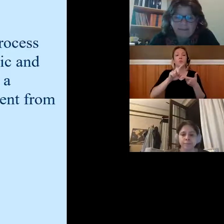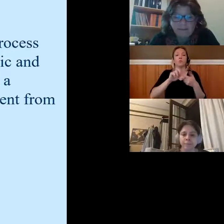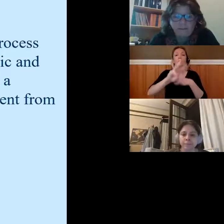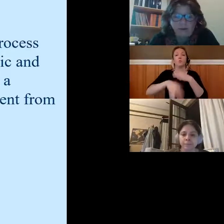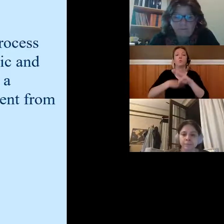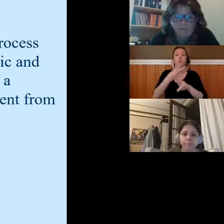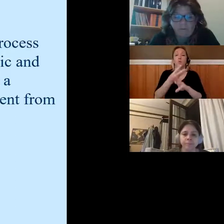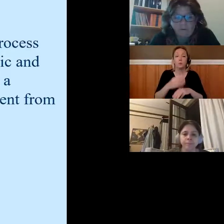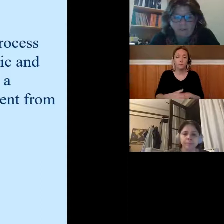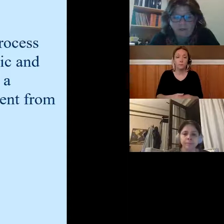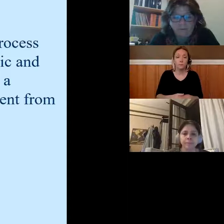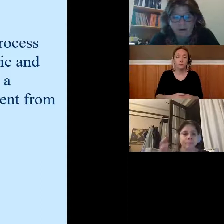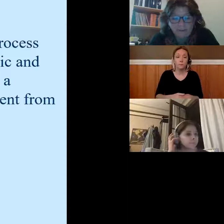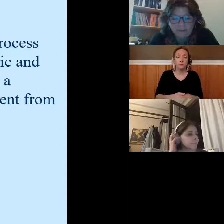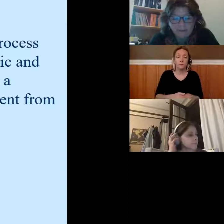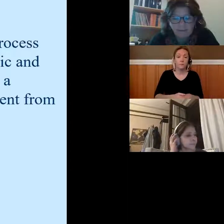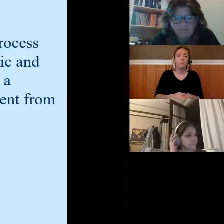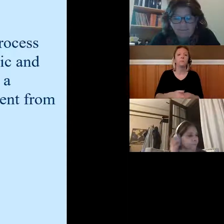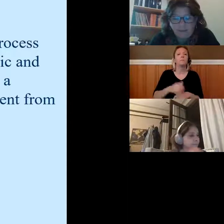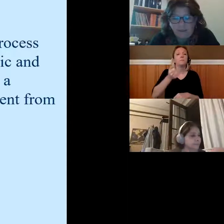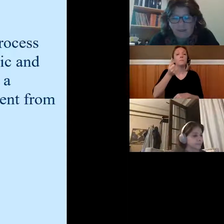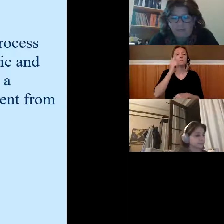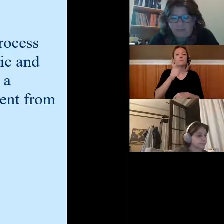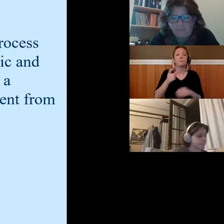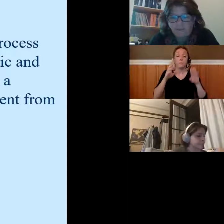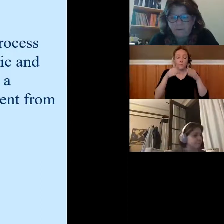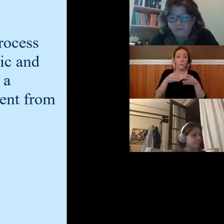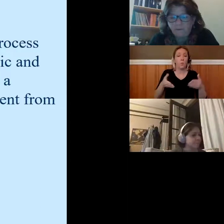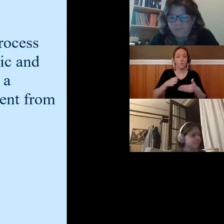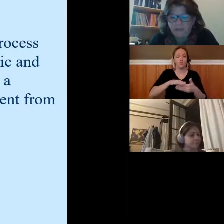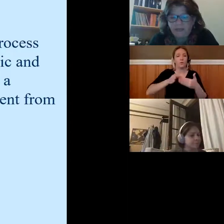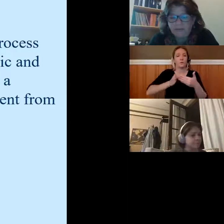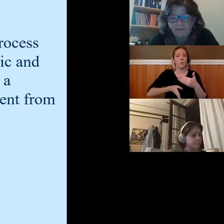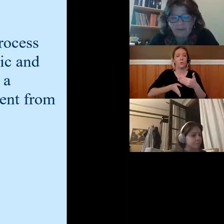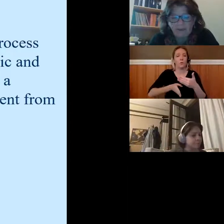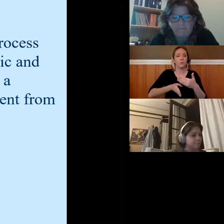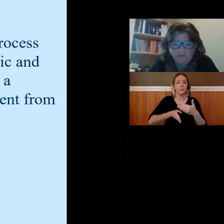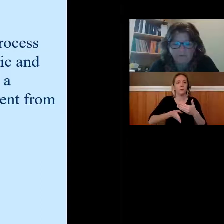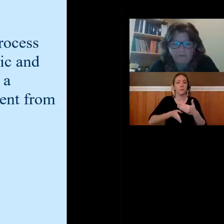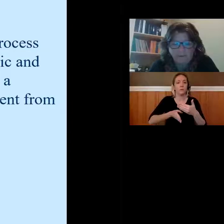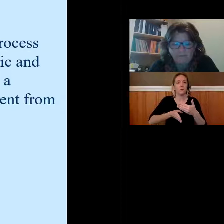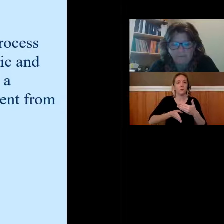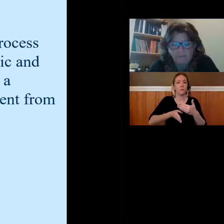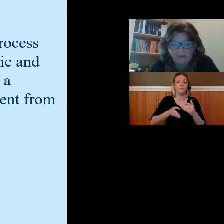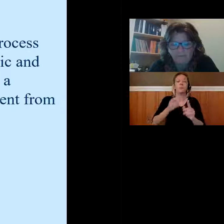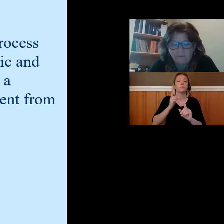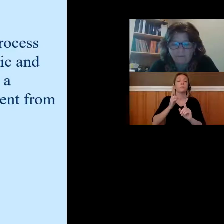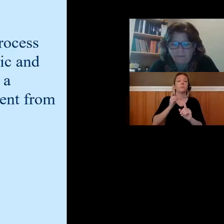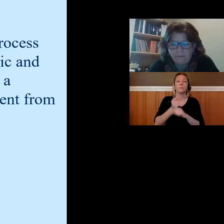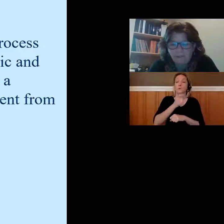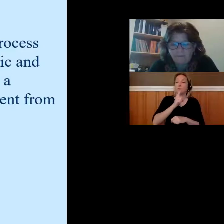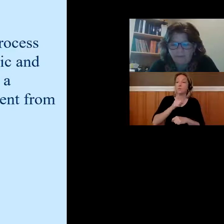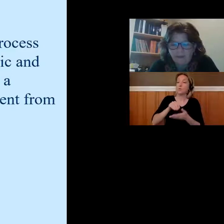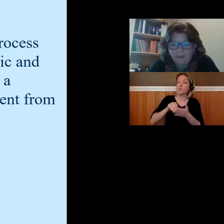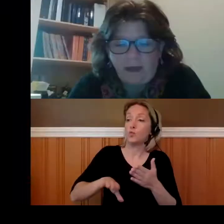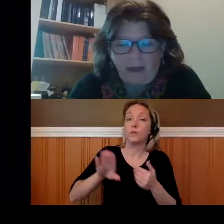it's a results-oriented process. It's focused on improving the academic and functional achievement of a child with a disability.